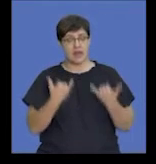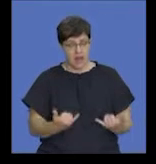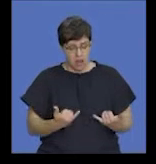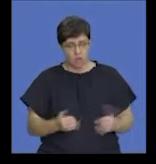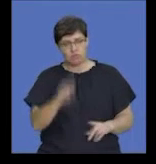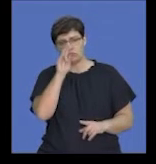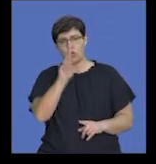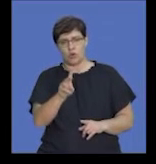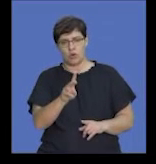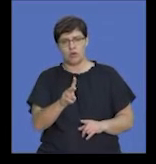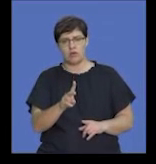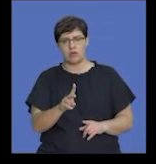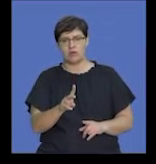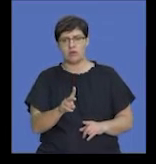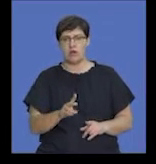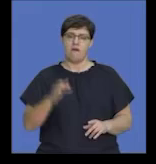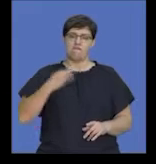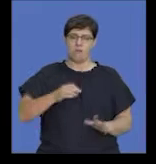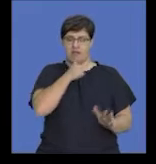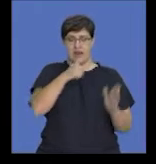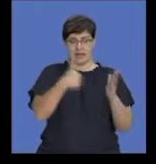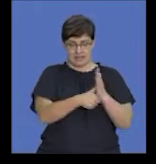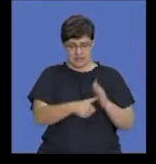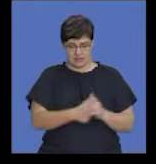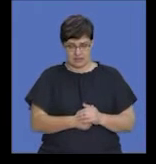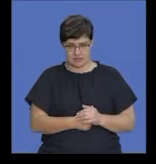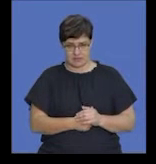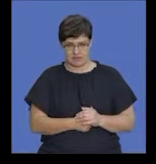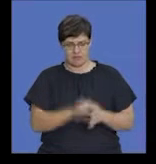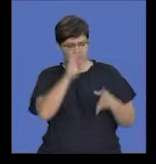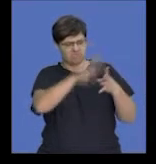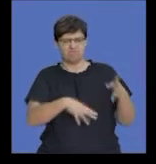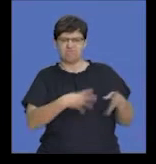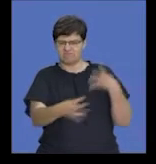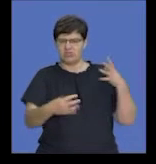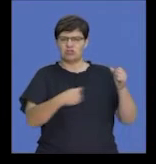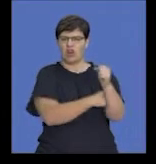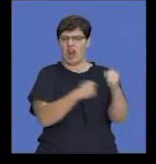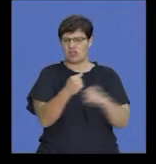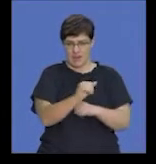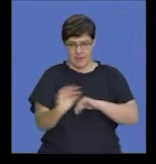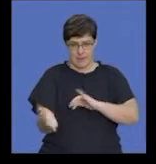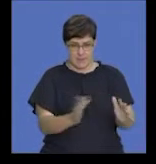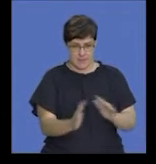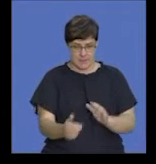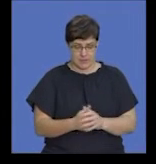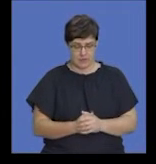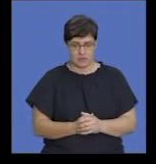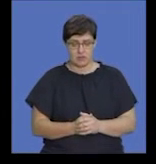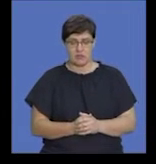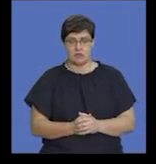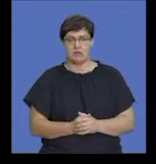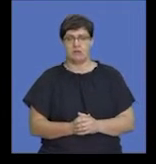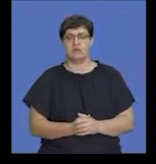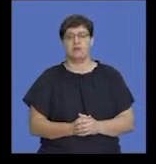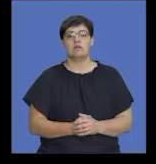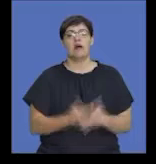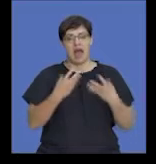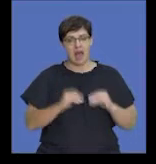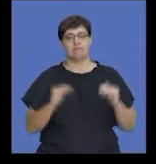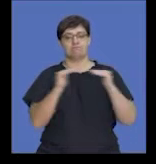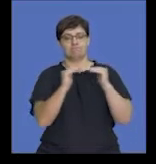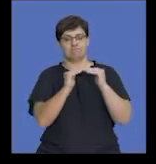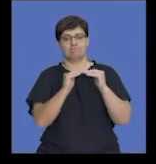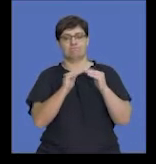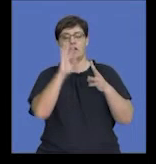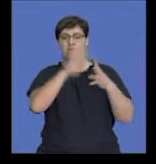at formal letters. The format, and this is what we were talking about earlier on. Basically, there is a standard format that we could